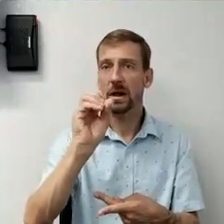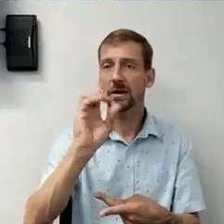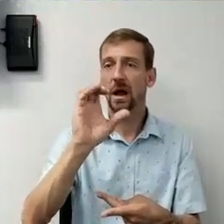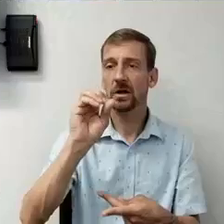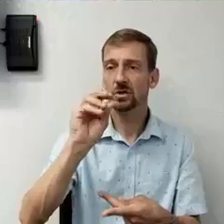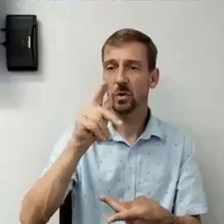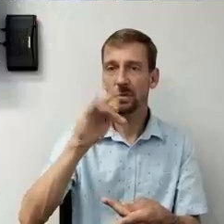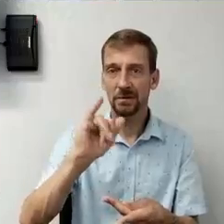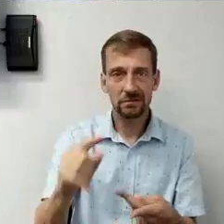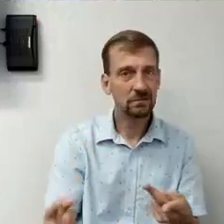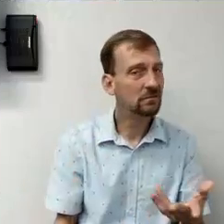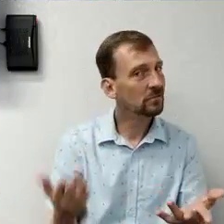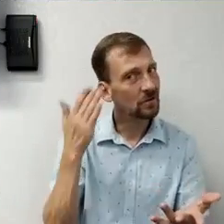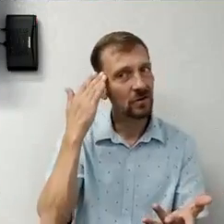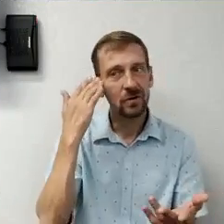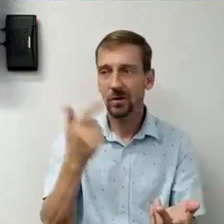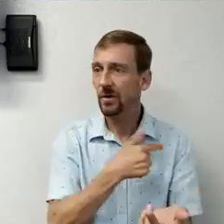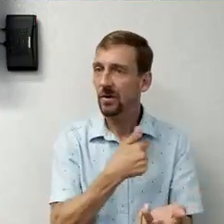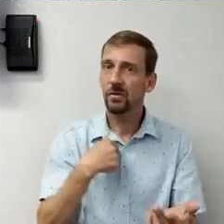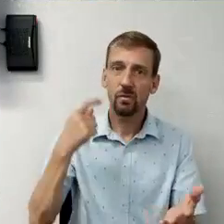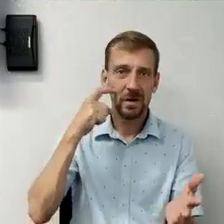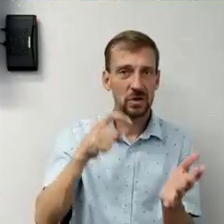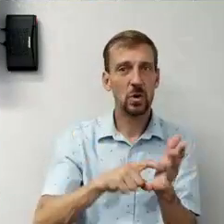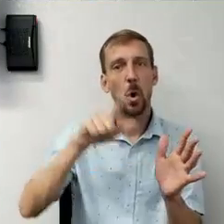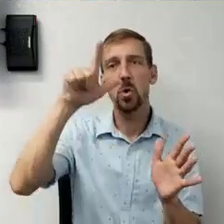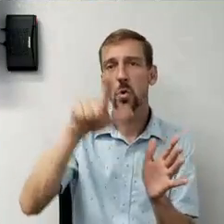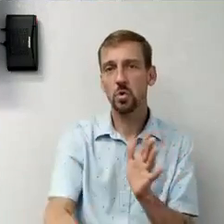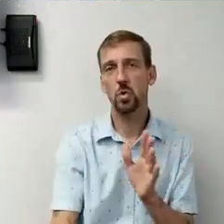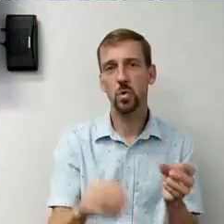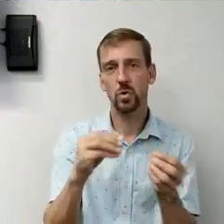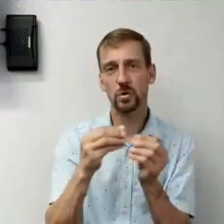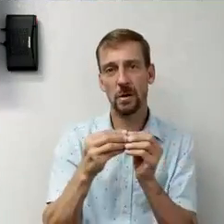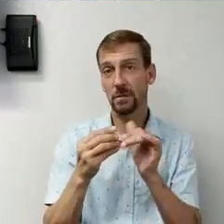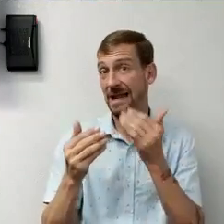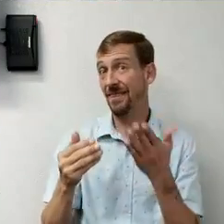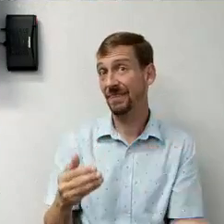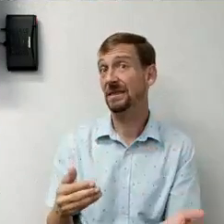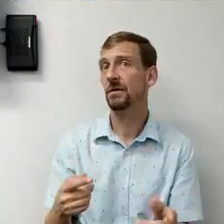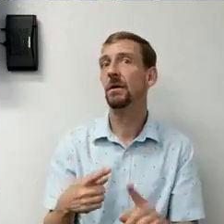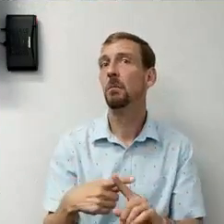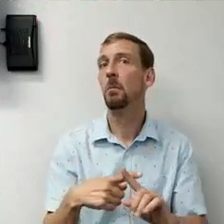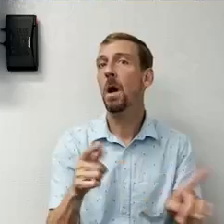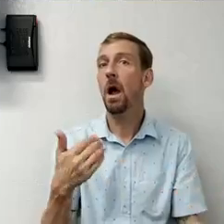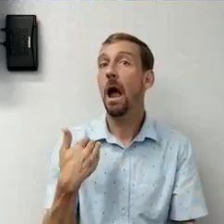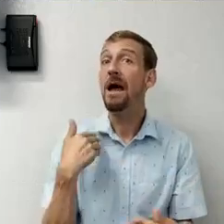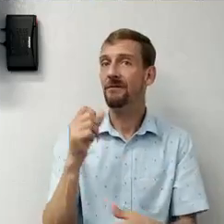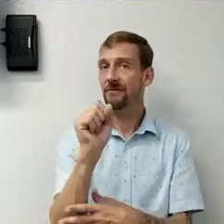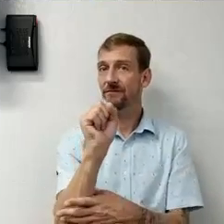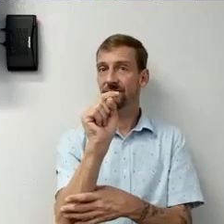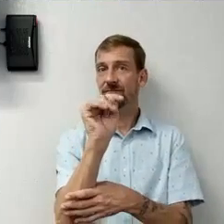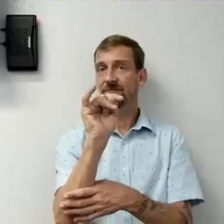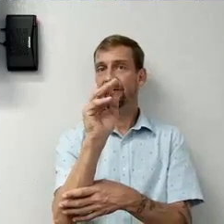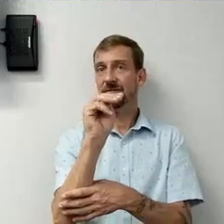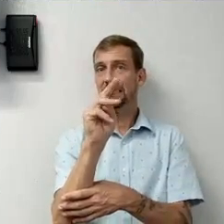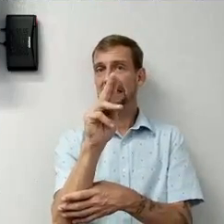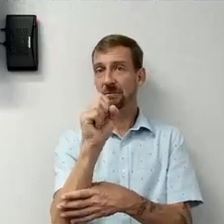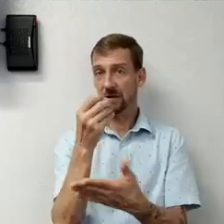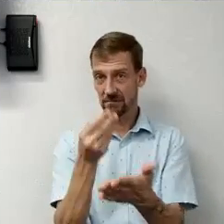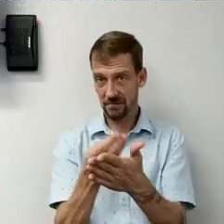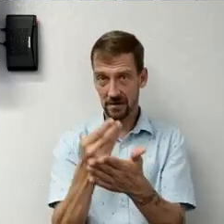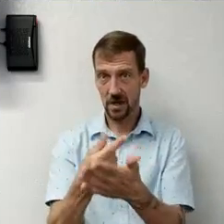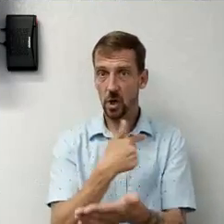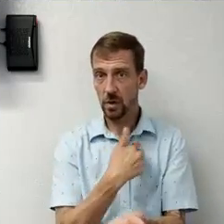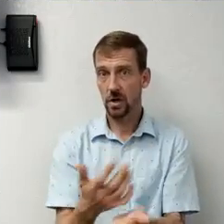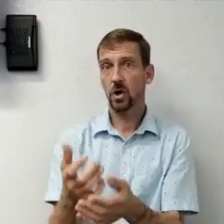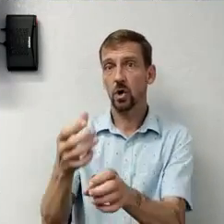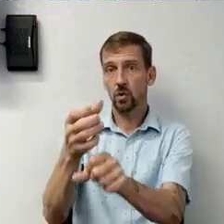just saw really some low volumes in that area. But fortunately, we do have those stimulus funds. We received almost $12